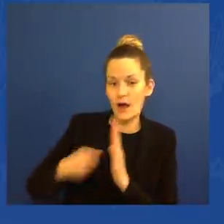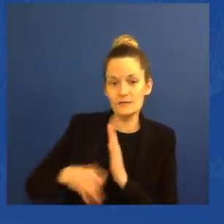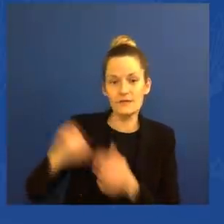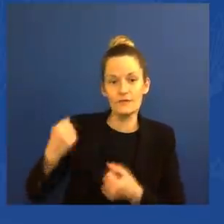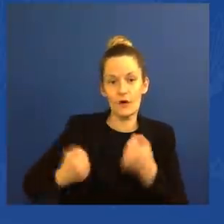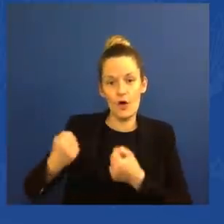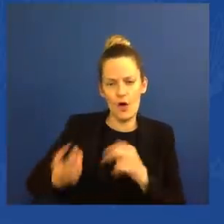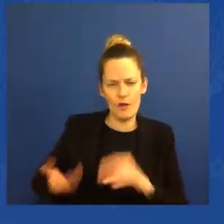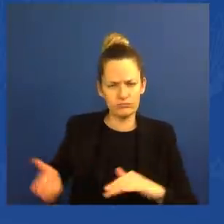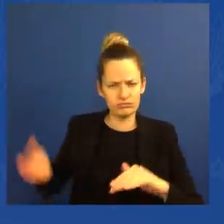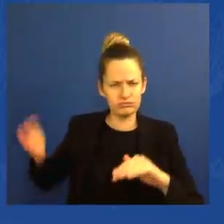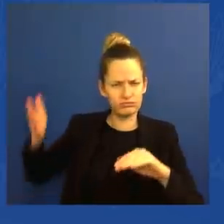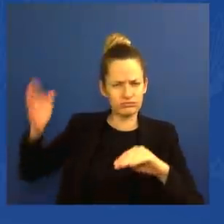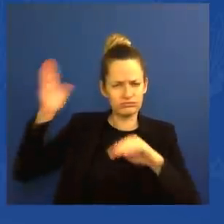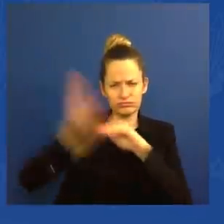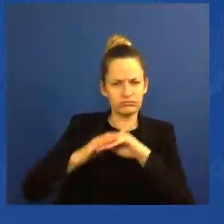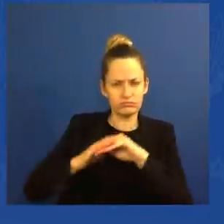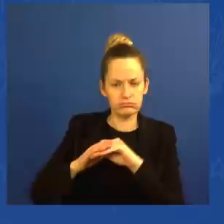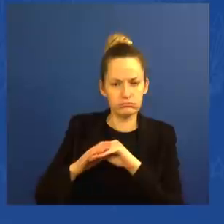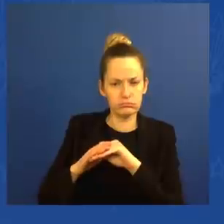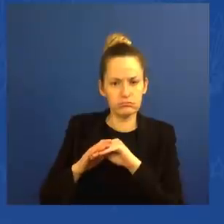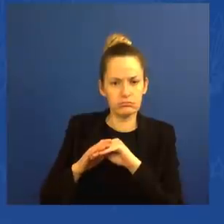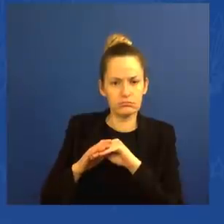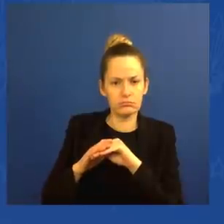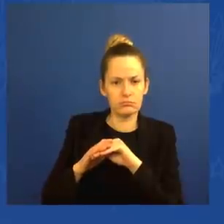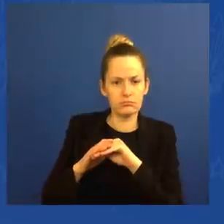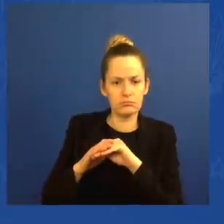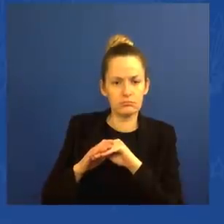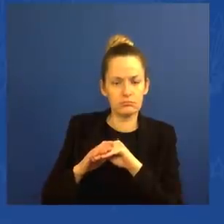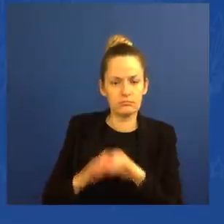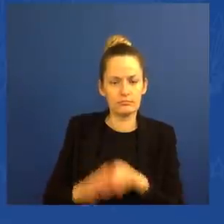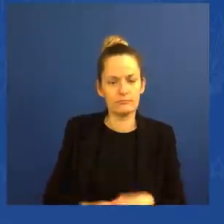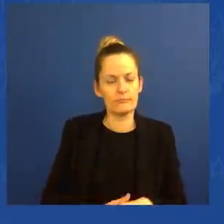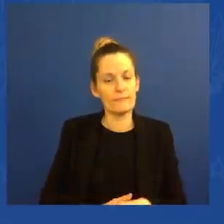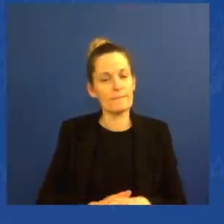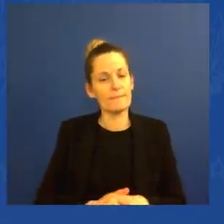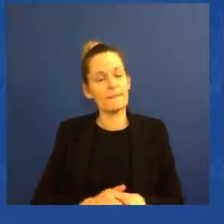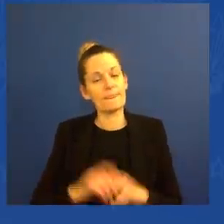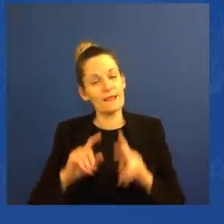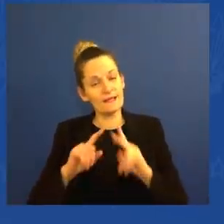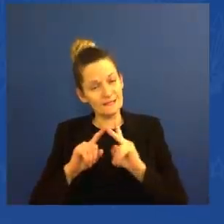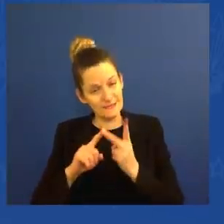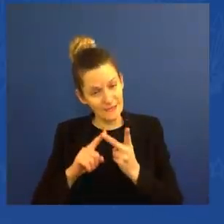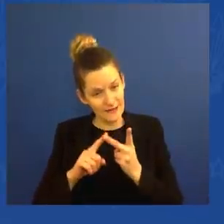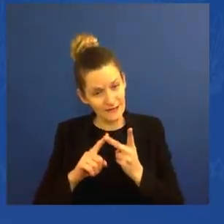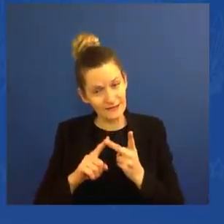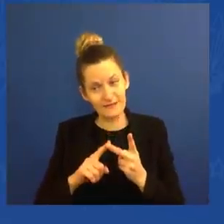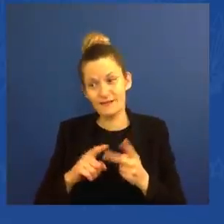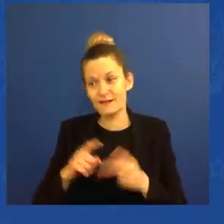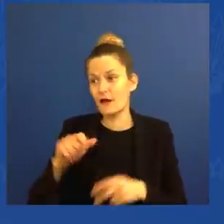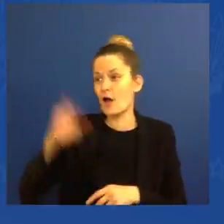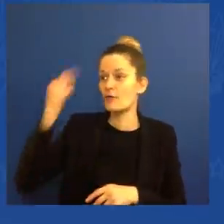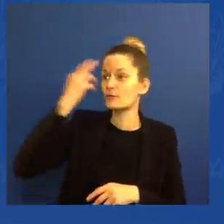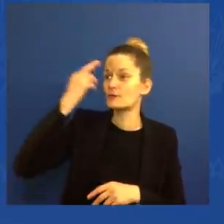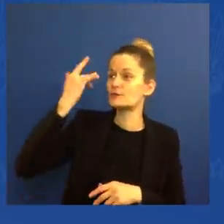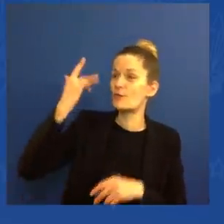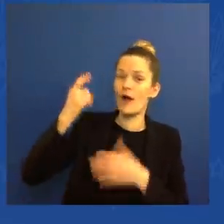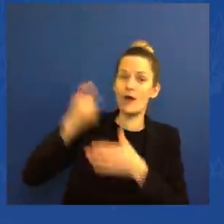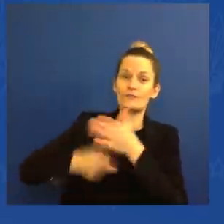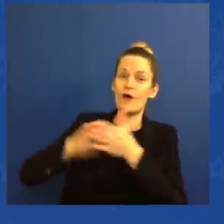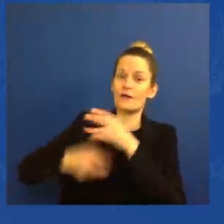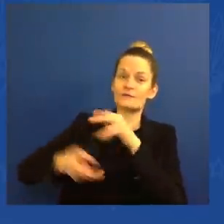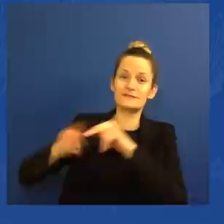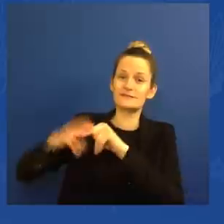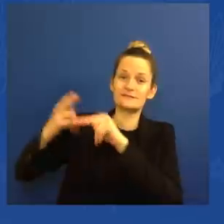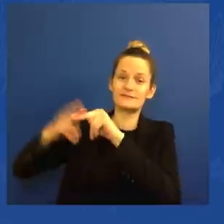Putin and gas prices, not a joke. We've seen the price of gas go up over a dollar just